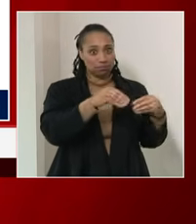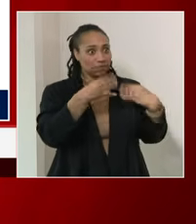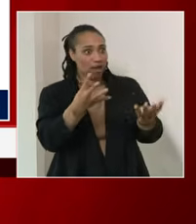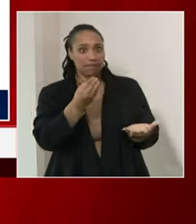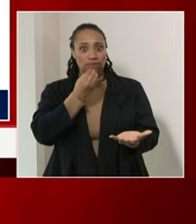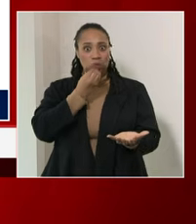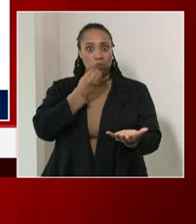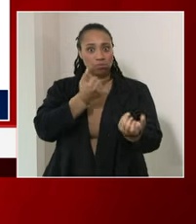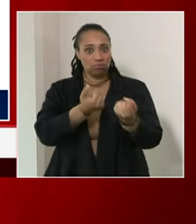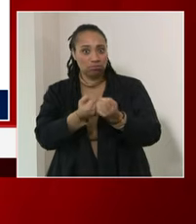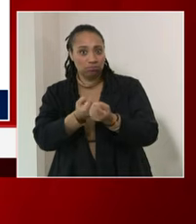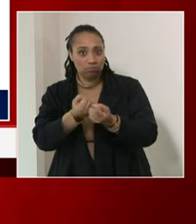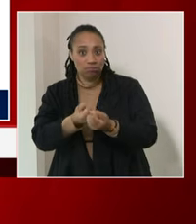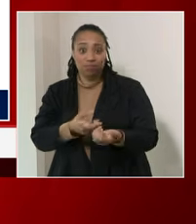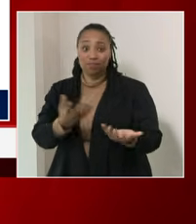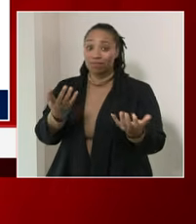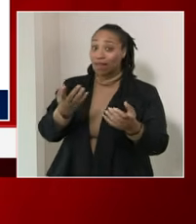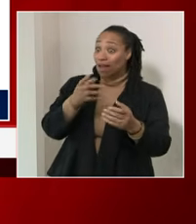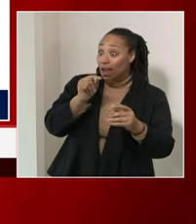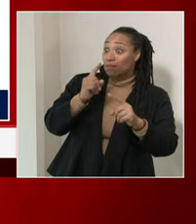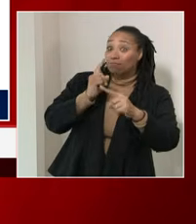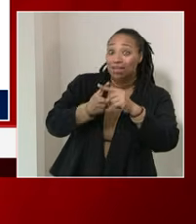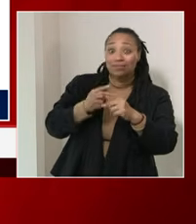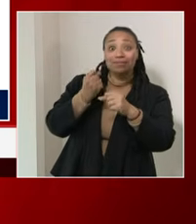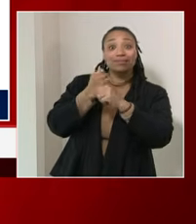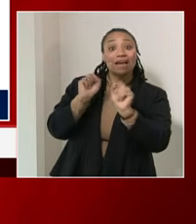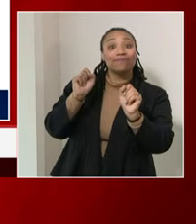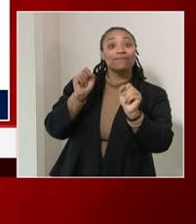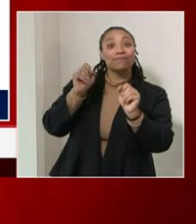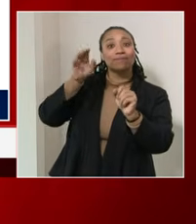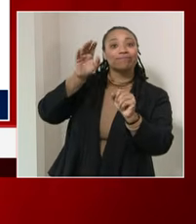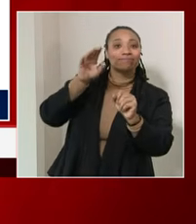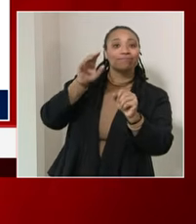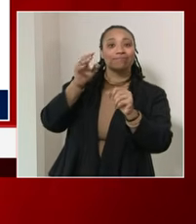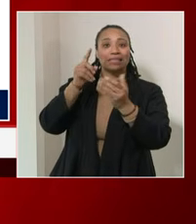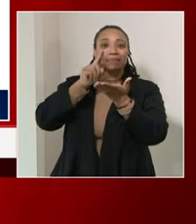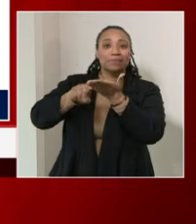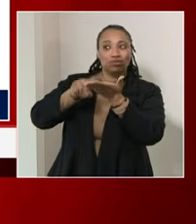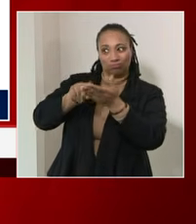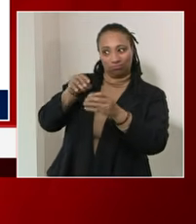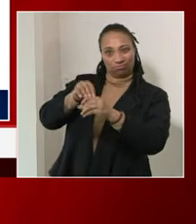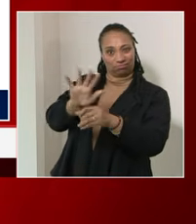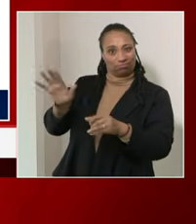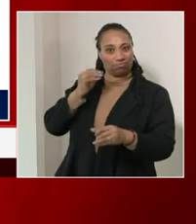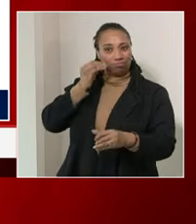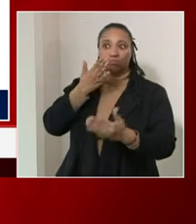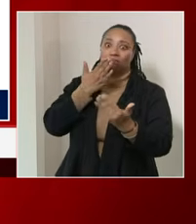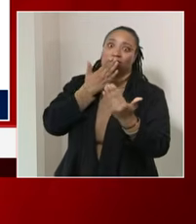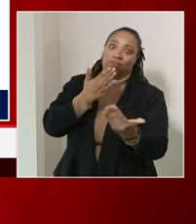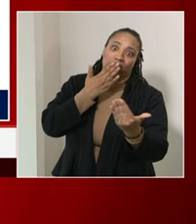did fire safety checks in the homes of our seniors. Thank you.